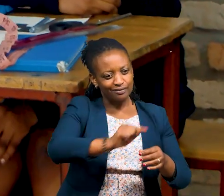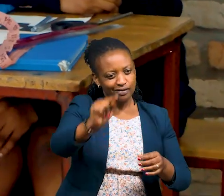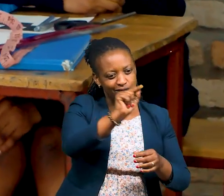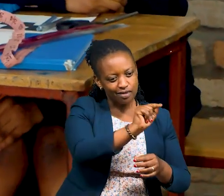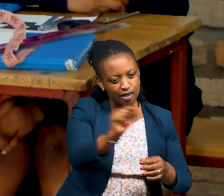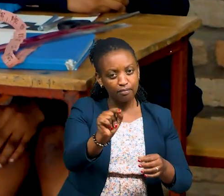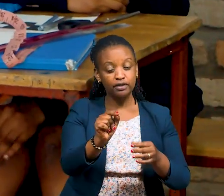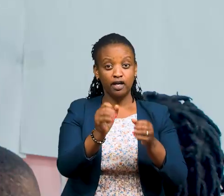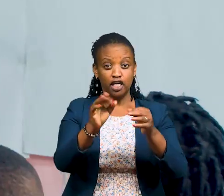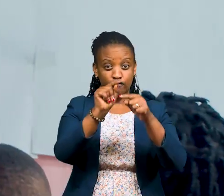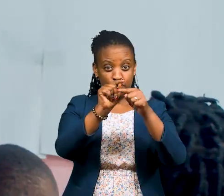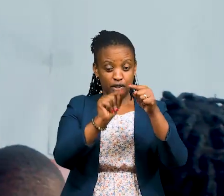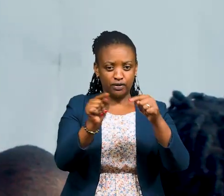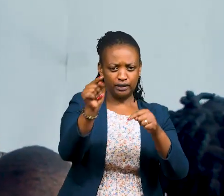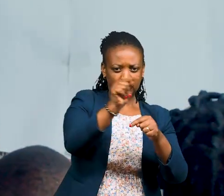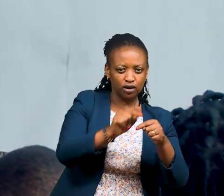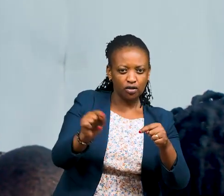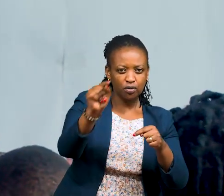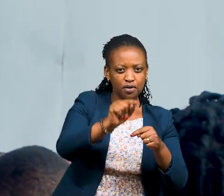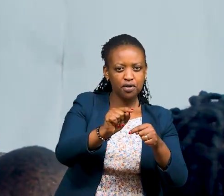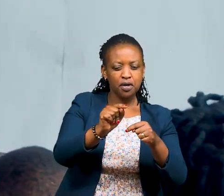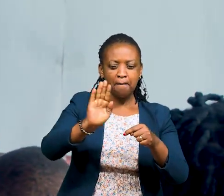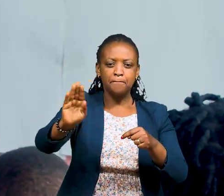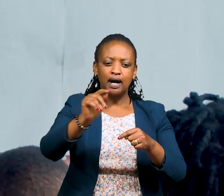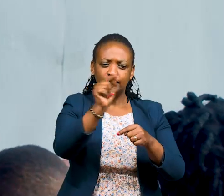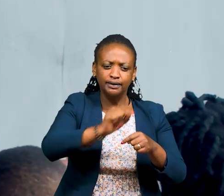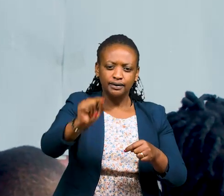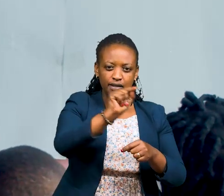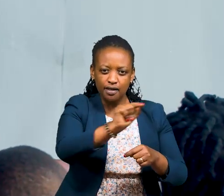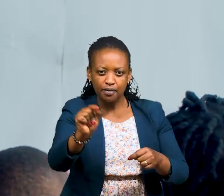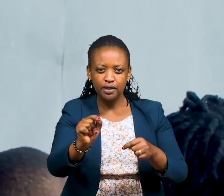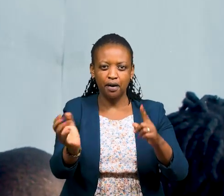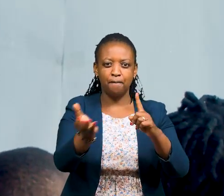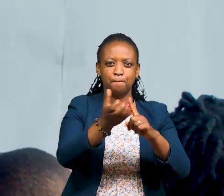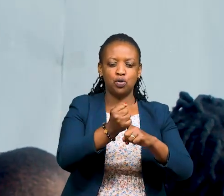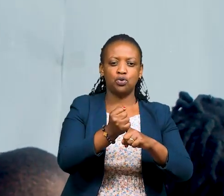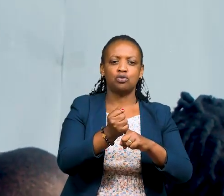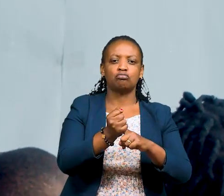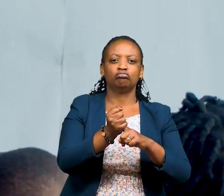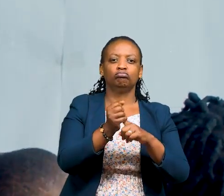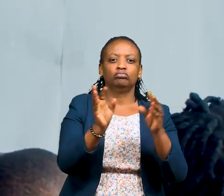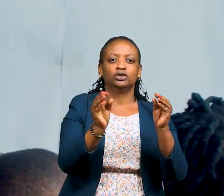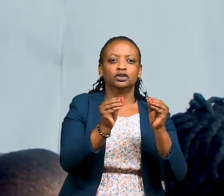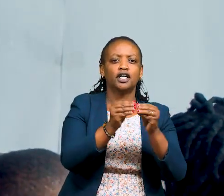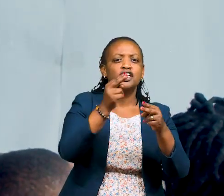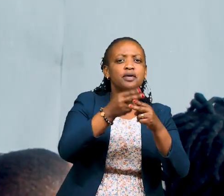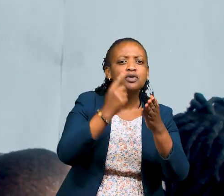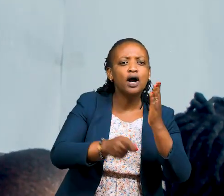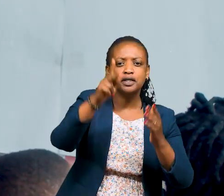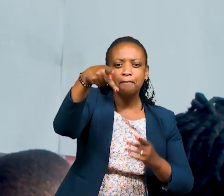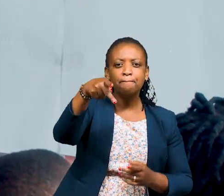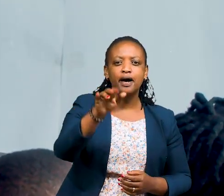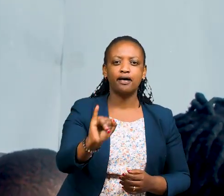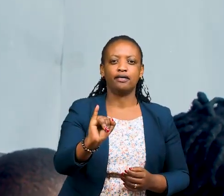diameter, when you divide circumference by its diameter, you get a constant that is known as